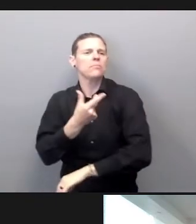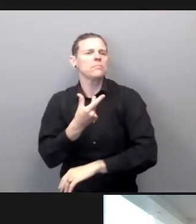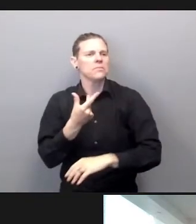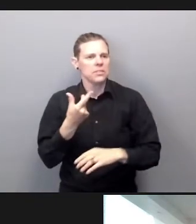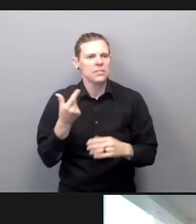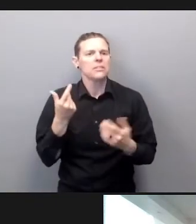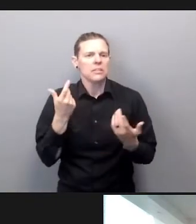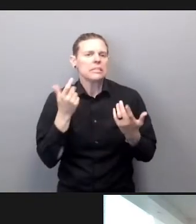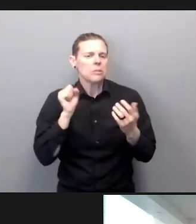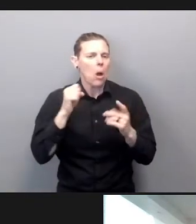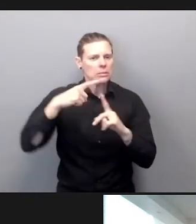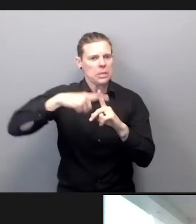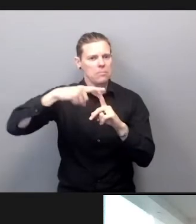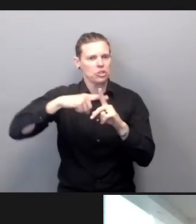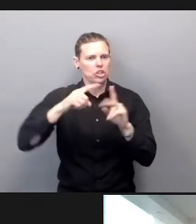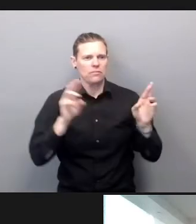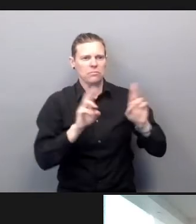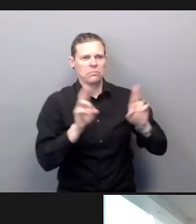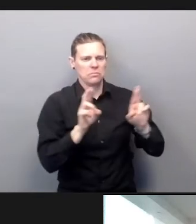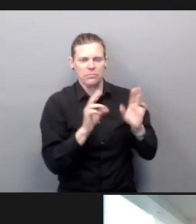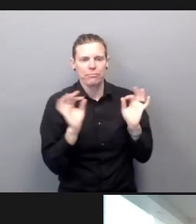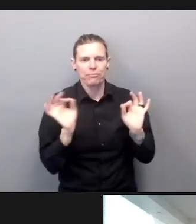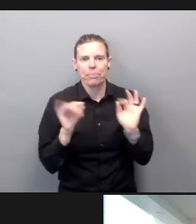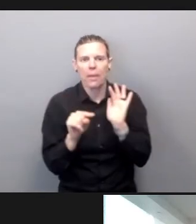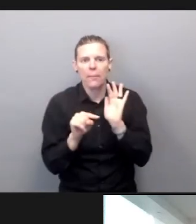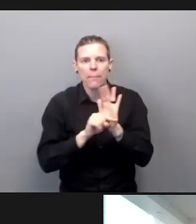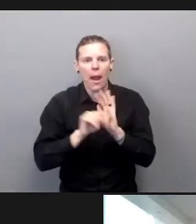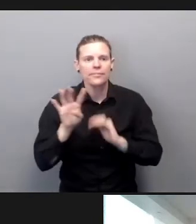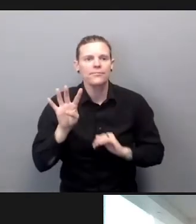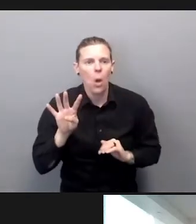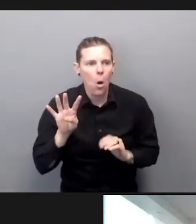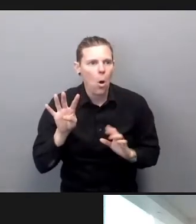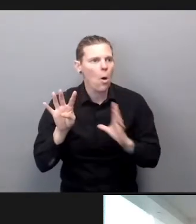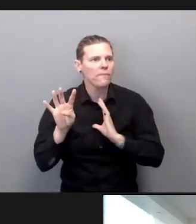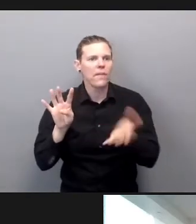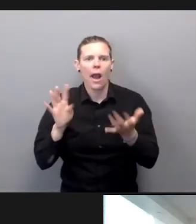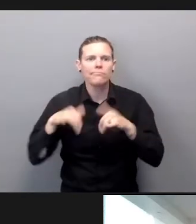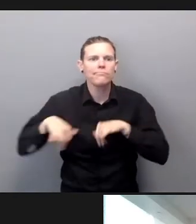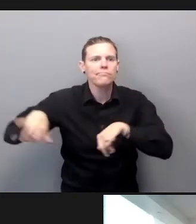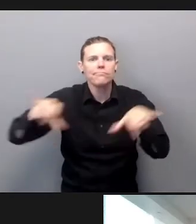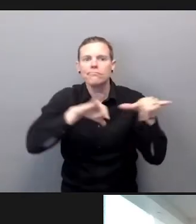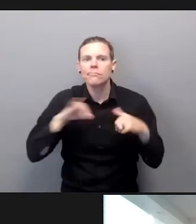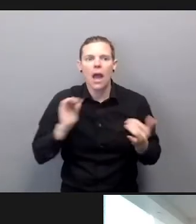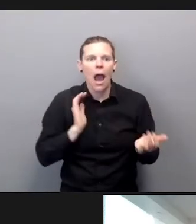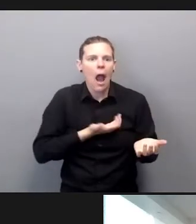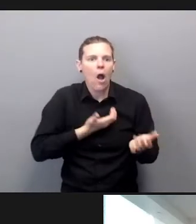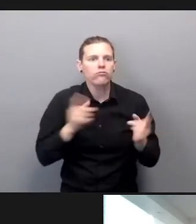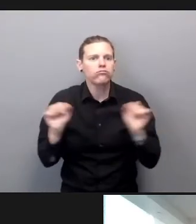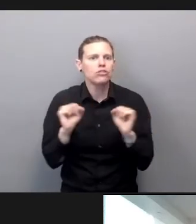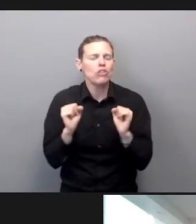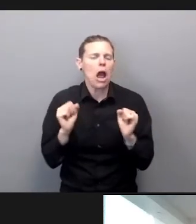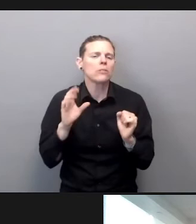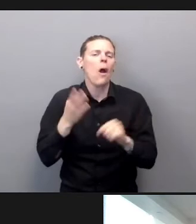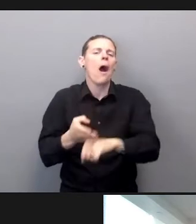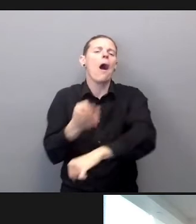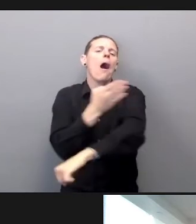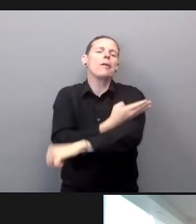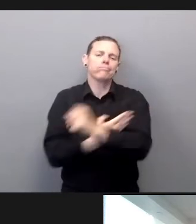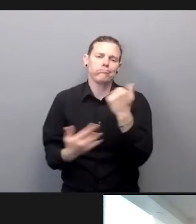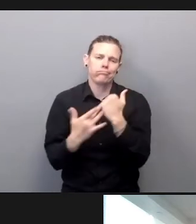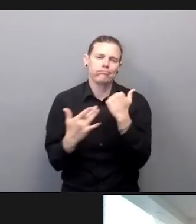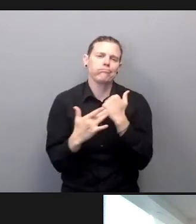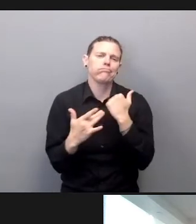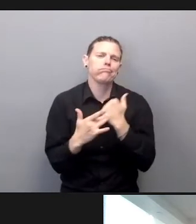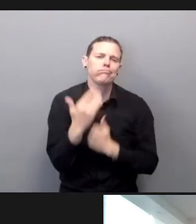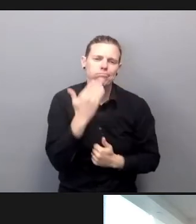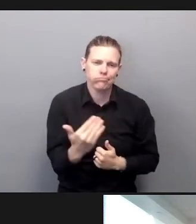went to -4. So, but I think the vaccine is clearly accessible to all primary care practices